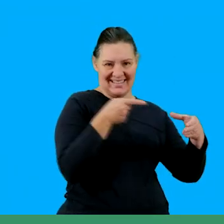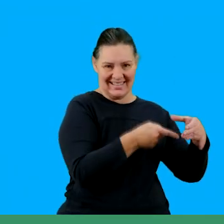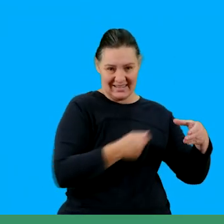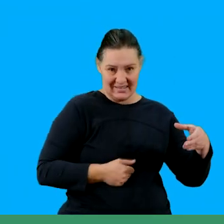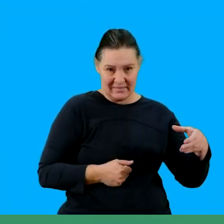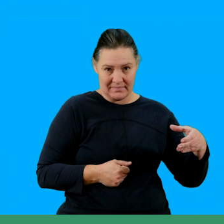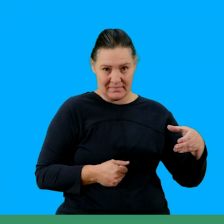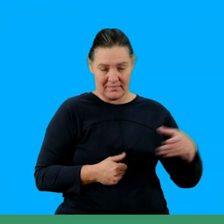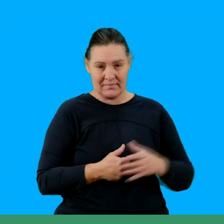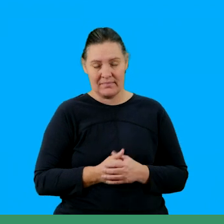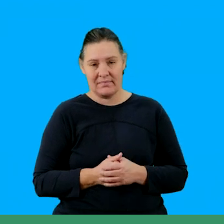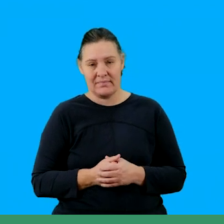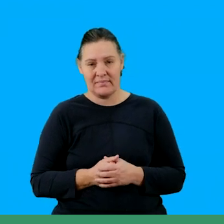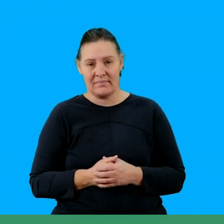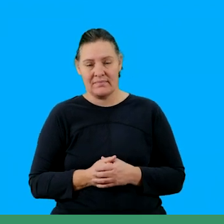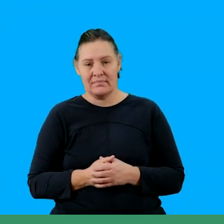sector,